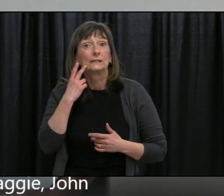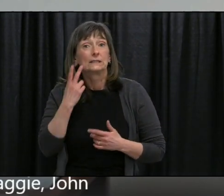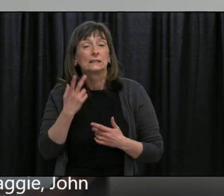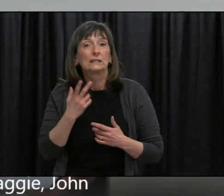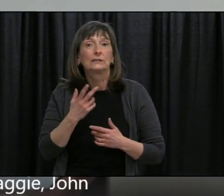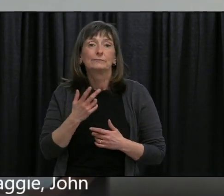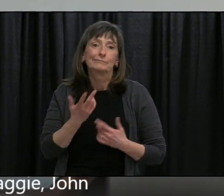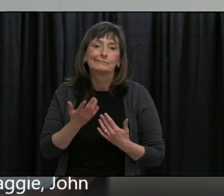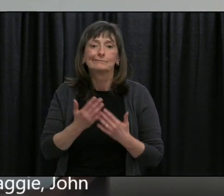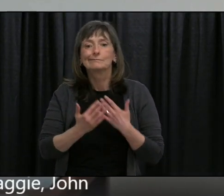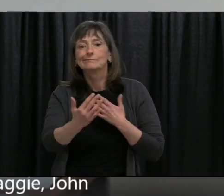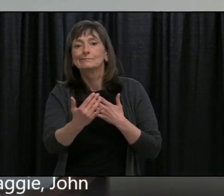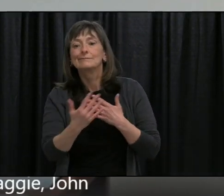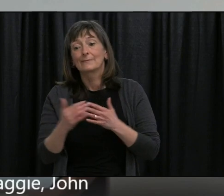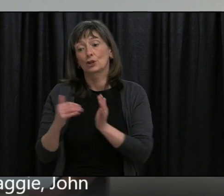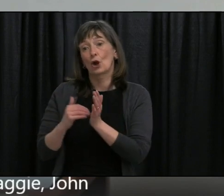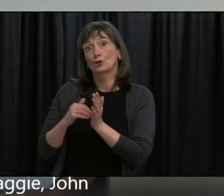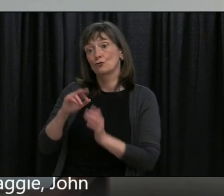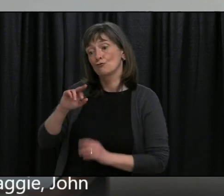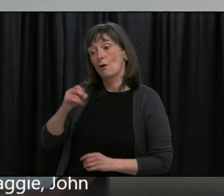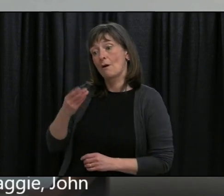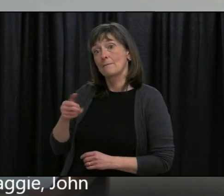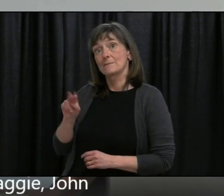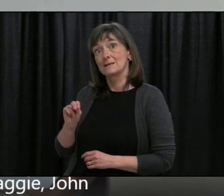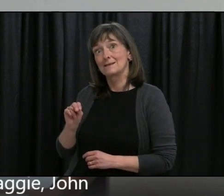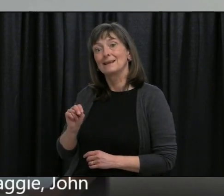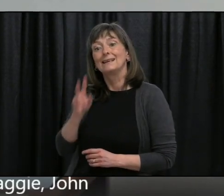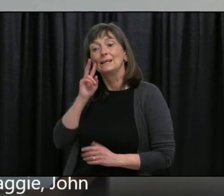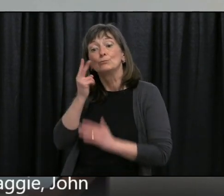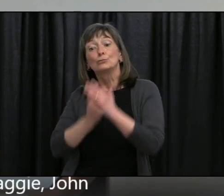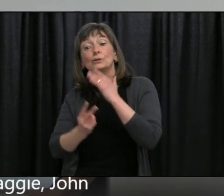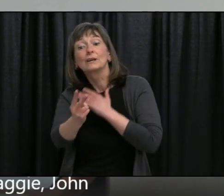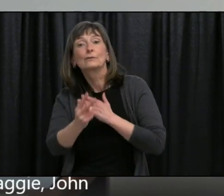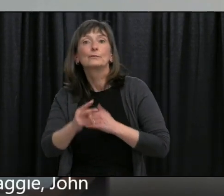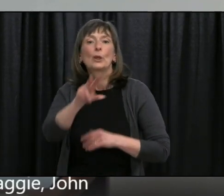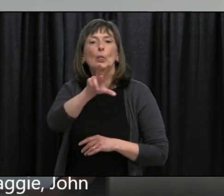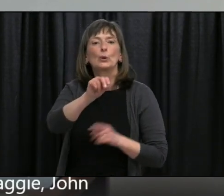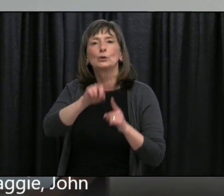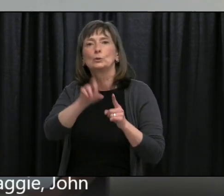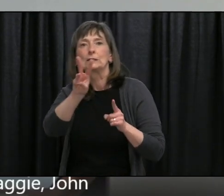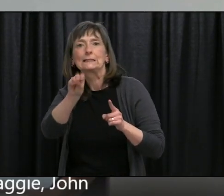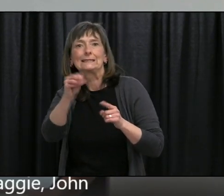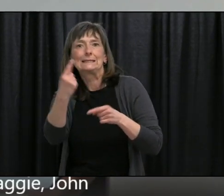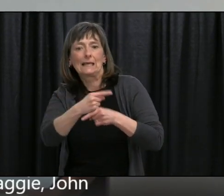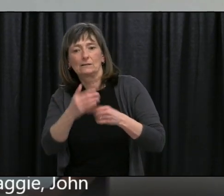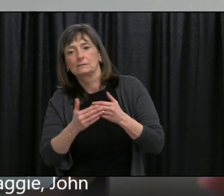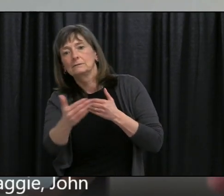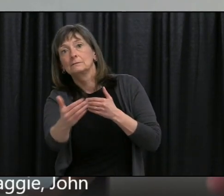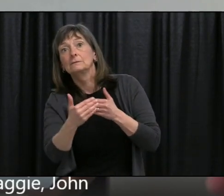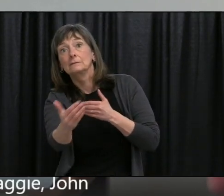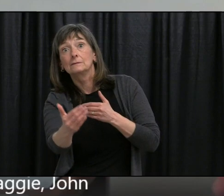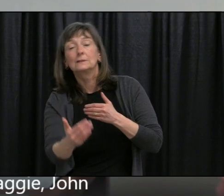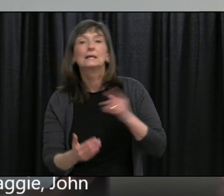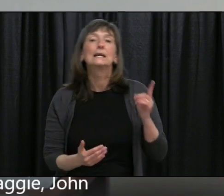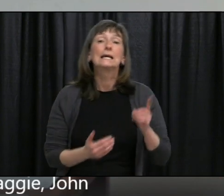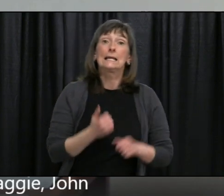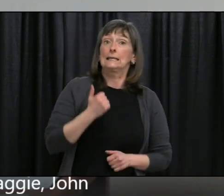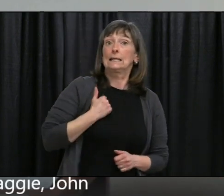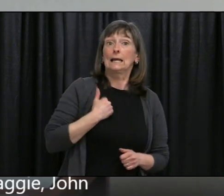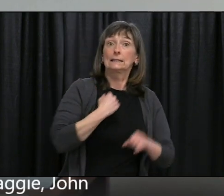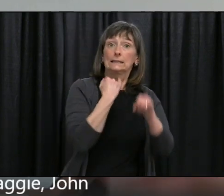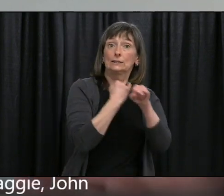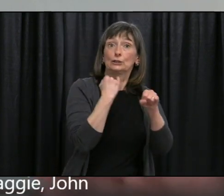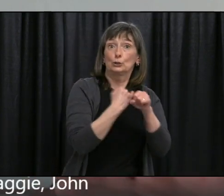to 60-day projections from Dr. Rahman's team. We've seen the Canadian Institute for Health